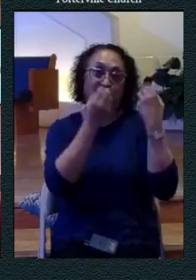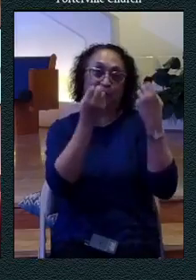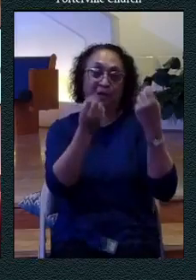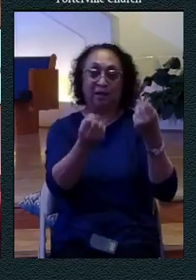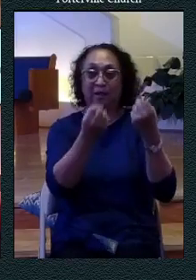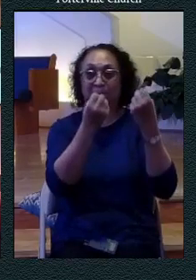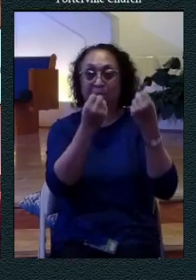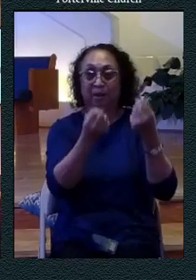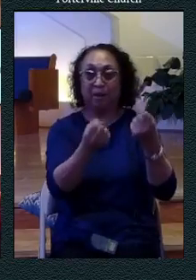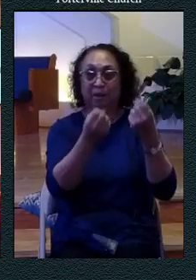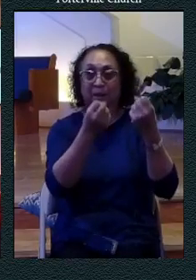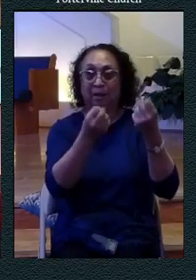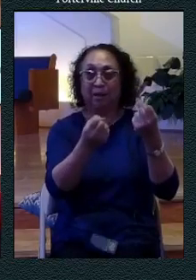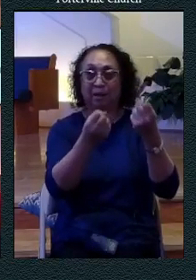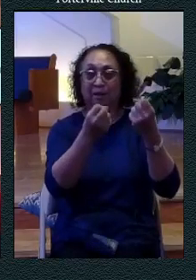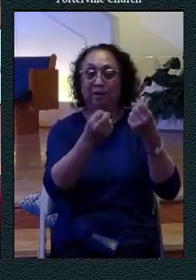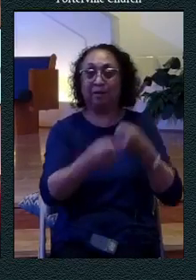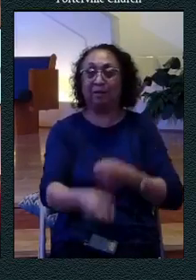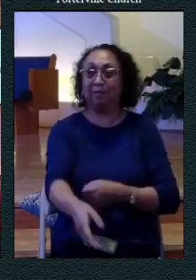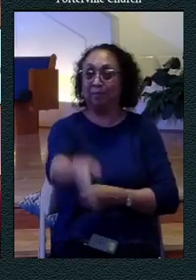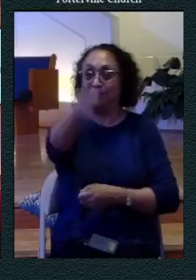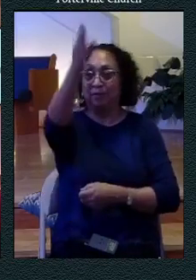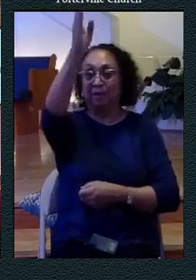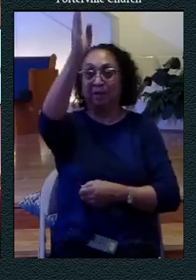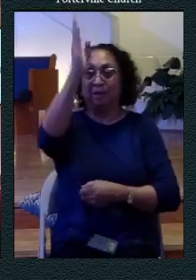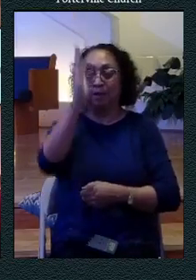merciful and mighty,